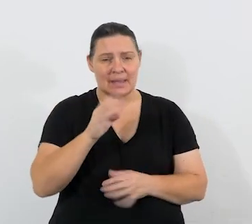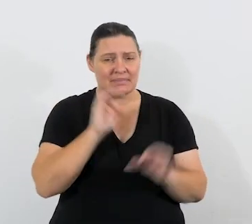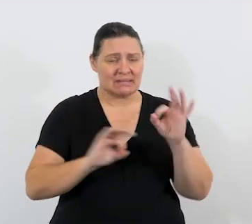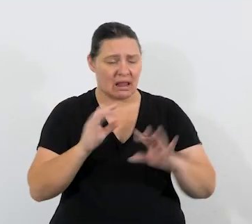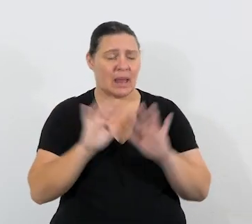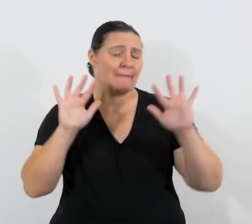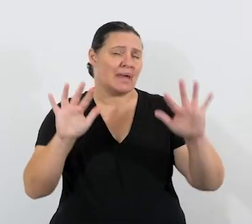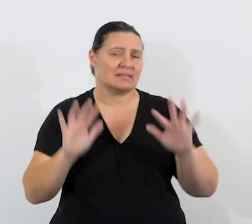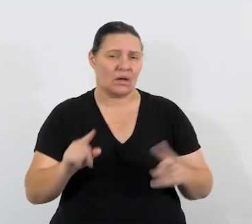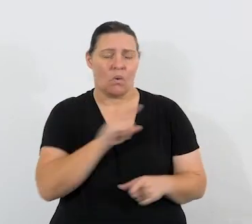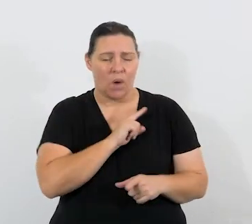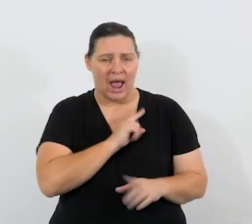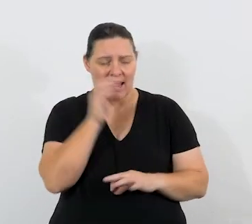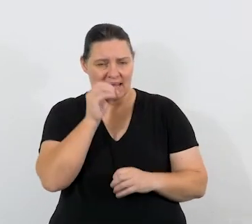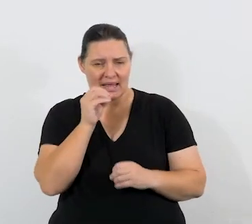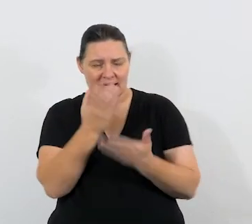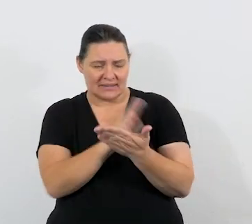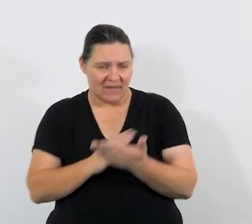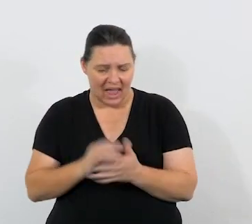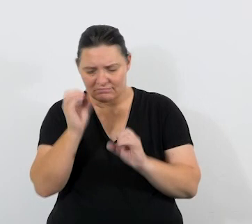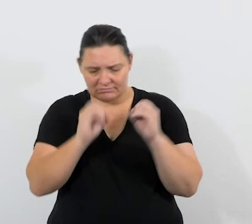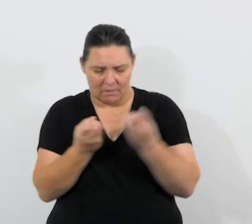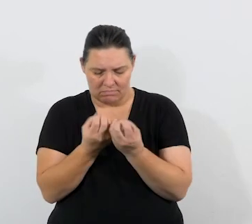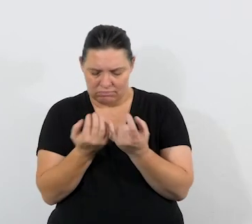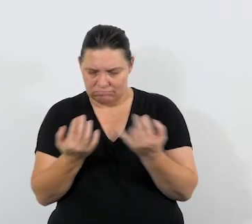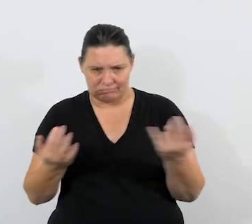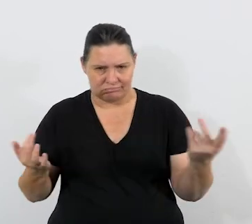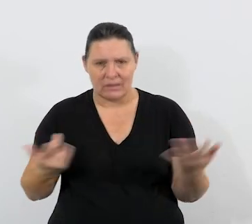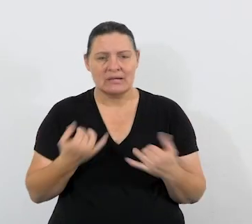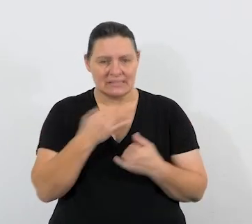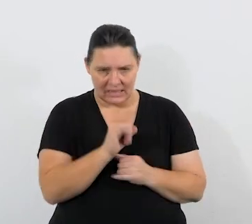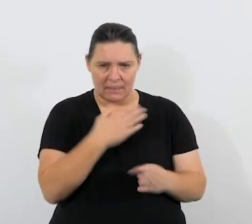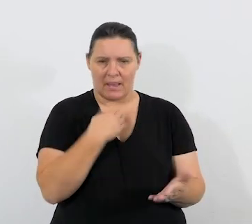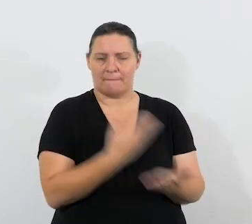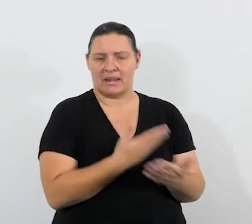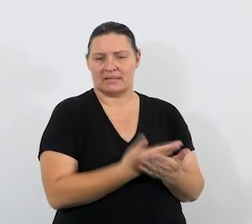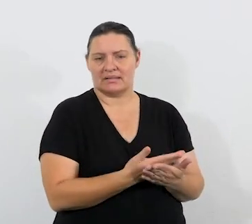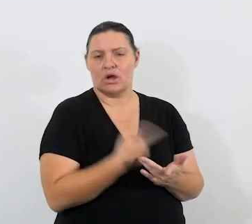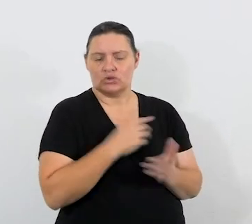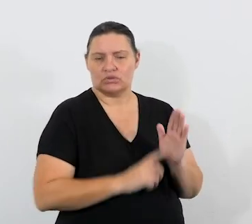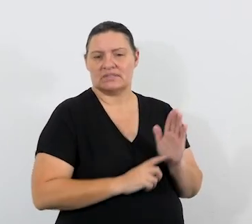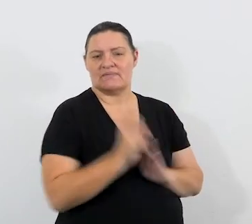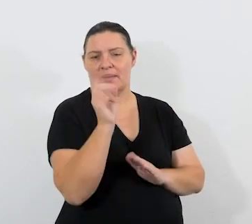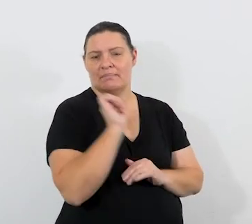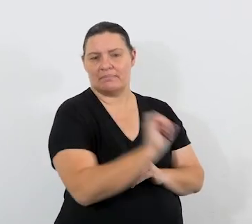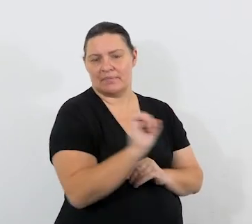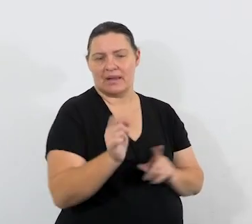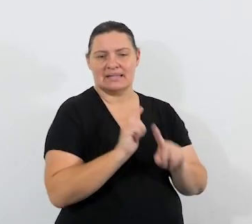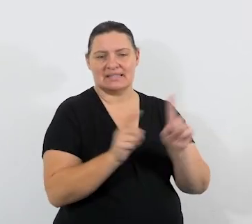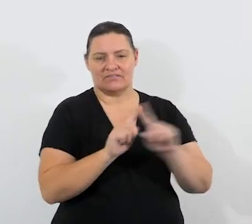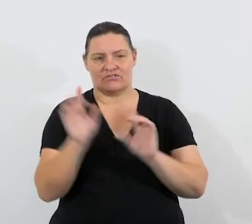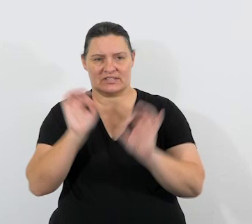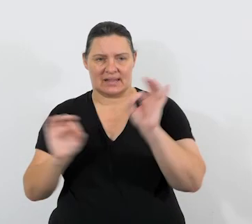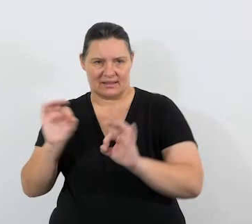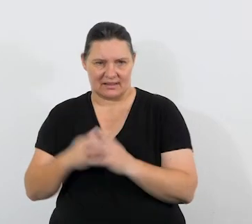quite amazing as they can divide and multiply while still keeping their ability to develop into